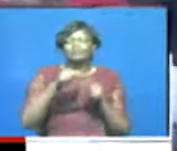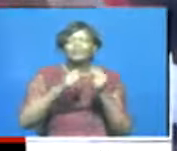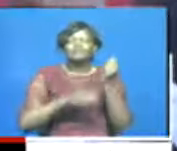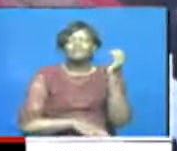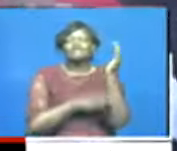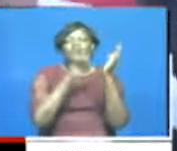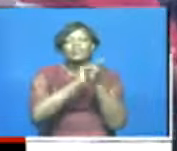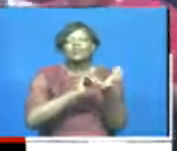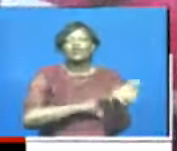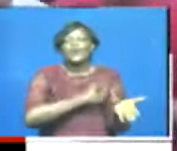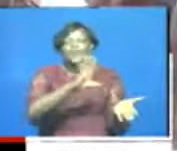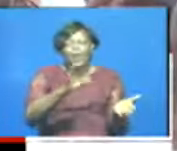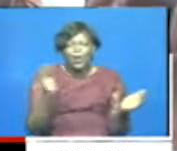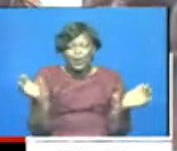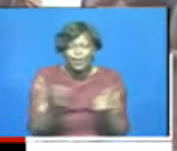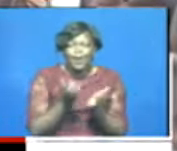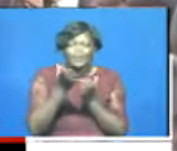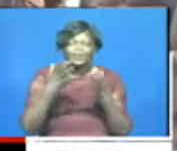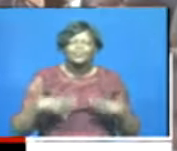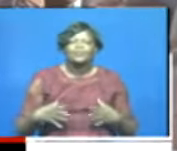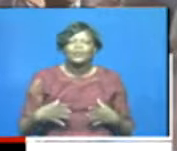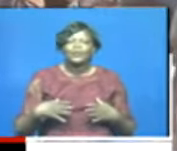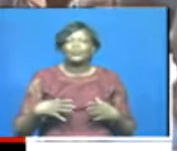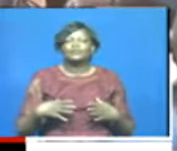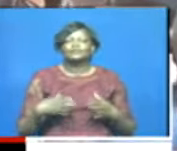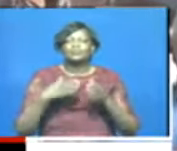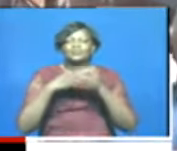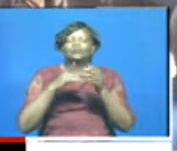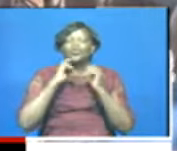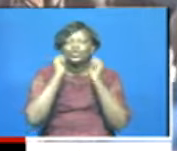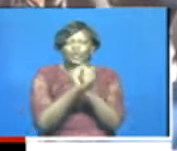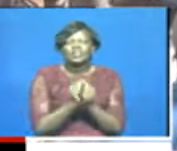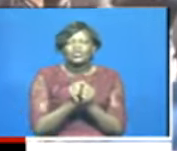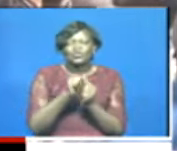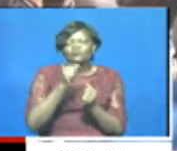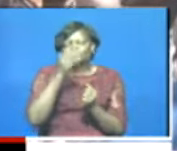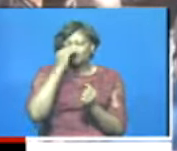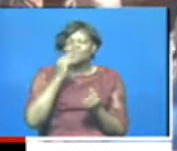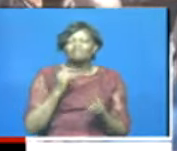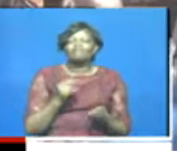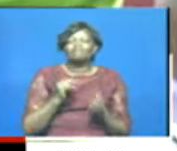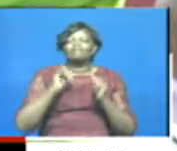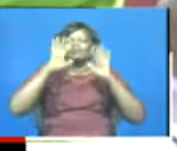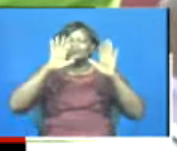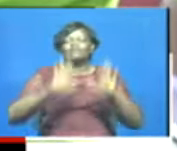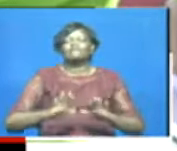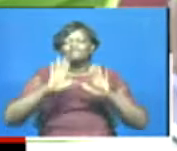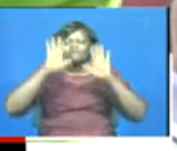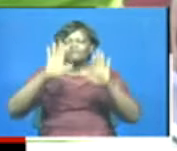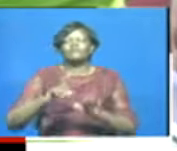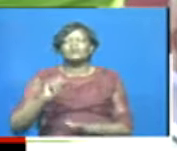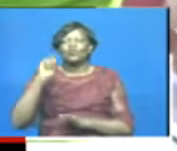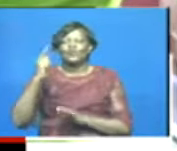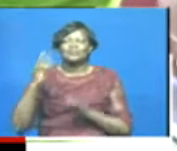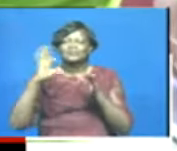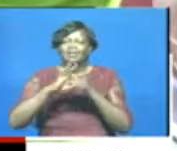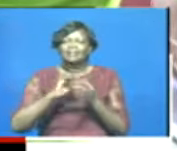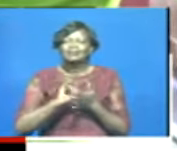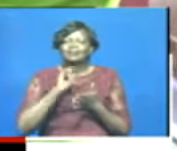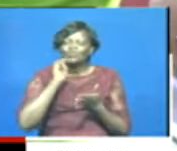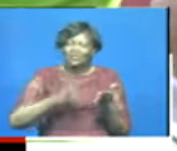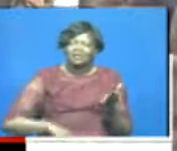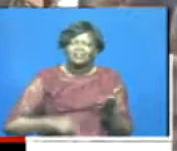empower small-scale traders. Leaders who accompanied him rallied support for the Kenya Kwanza Alliance, saying it is the only government that